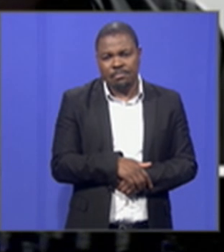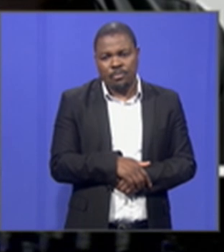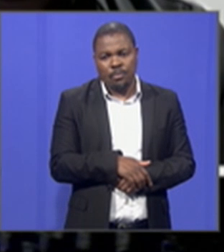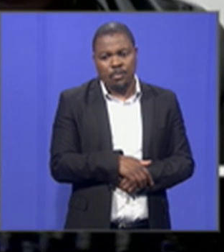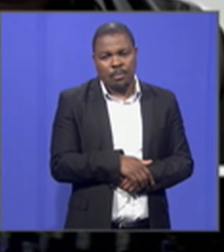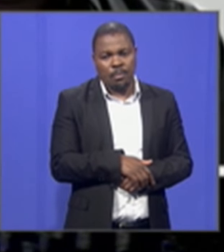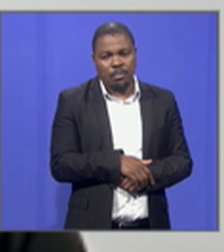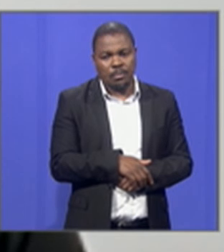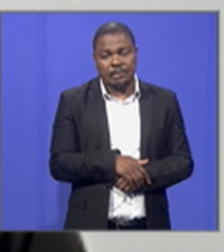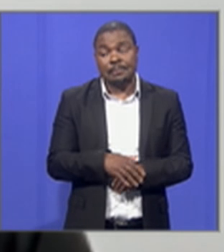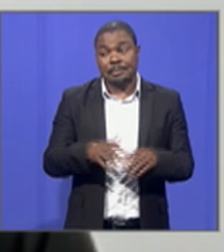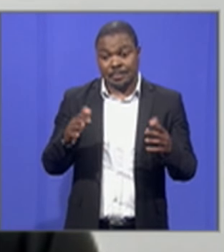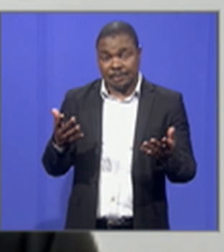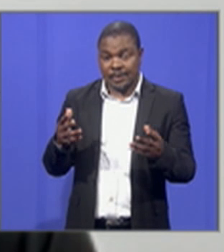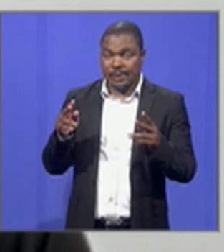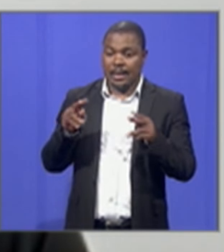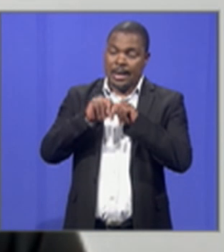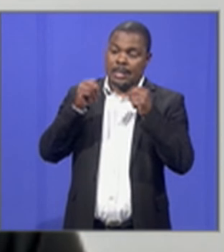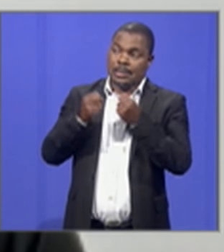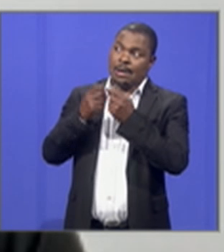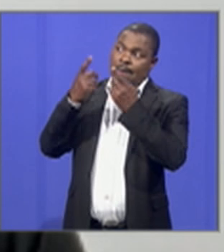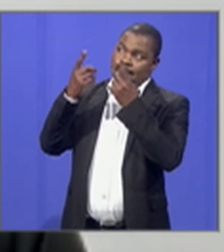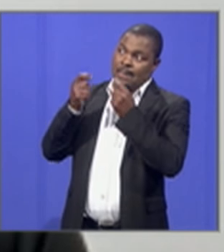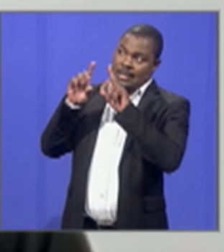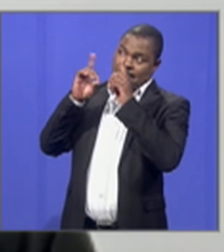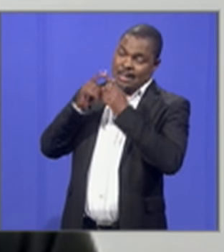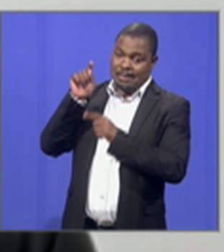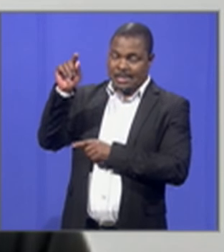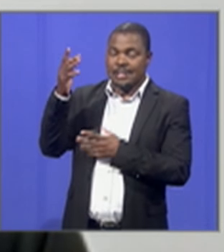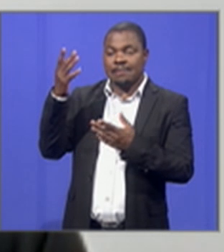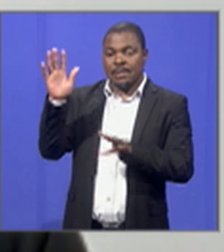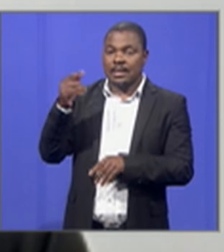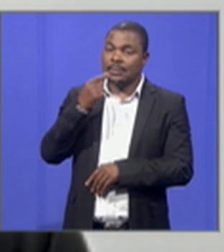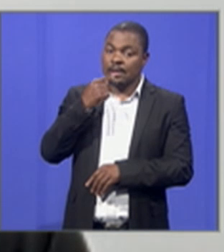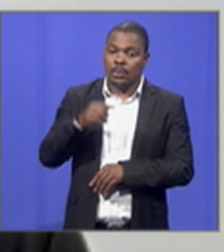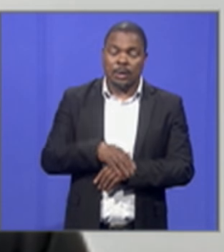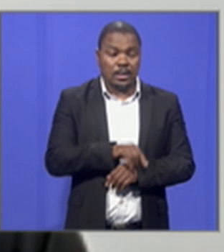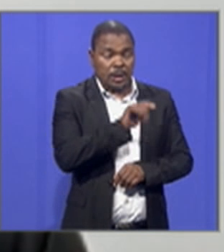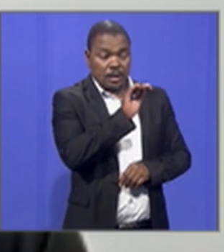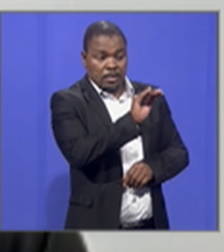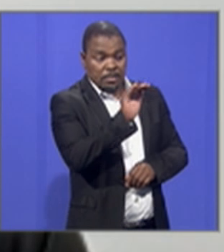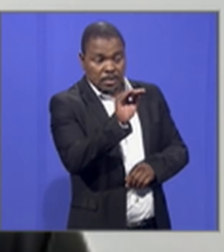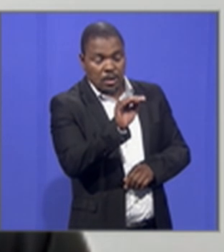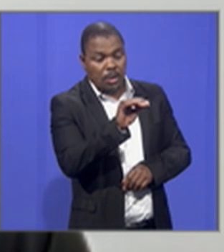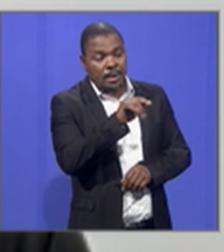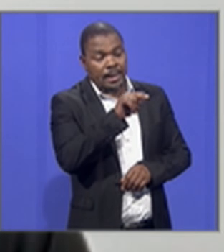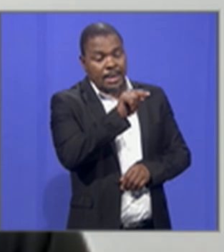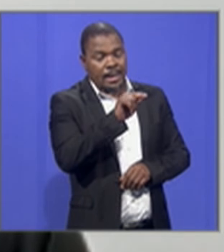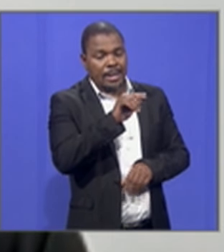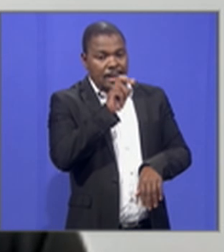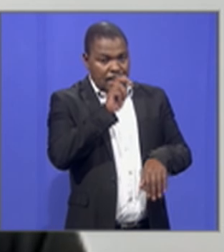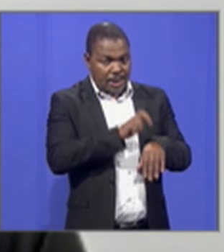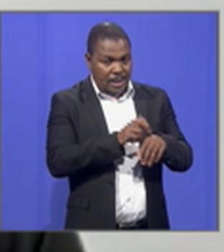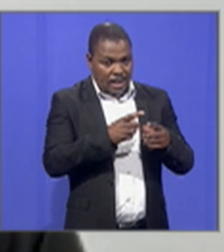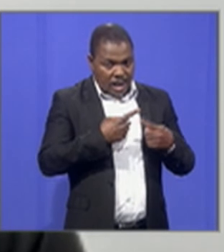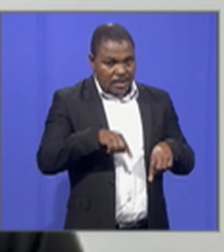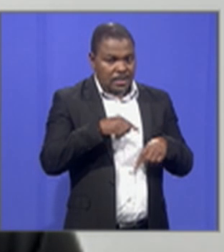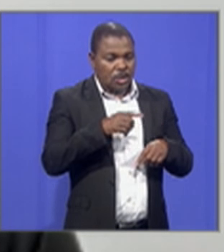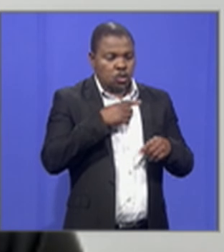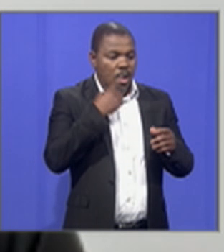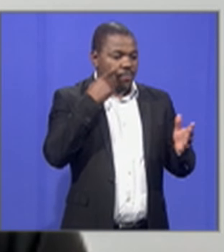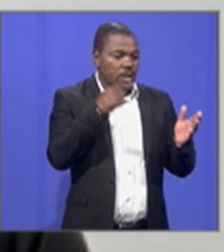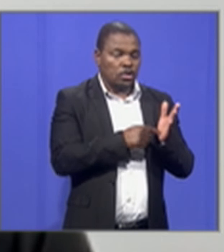Mo ka re da moaši National Treasury e be e re gopela le prove ka evidence